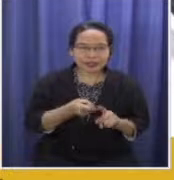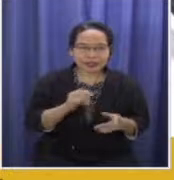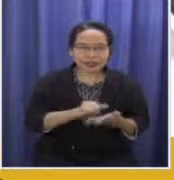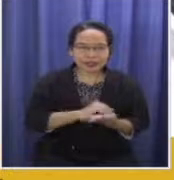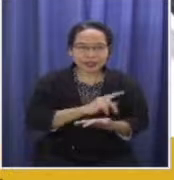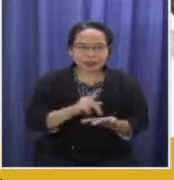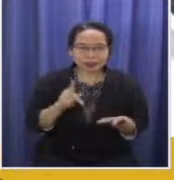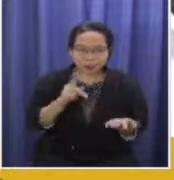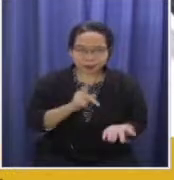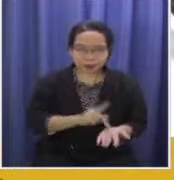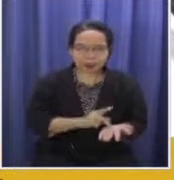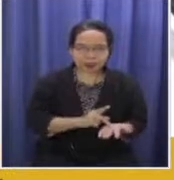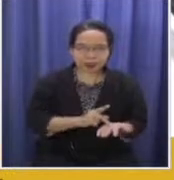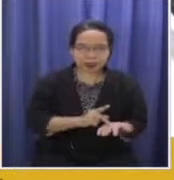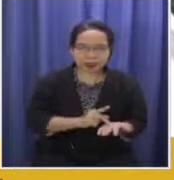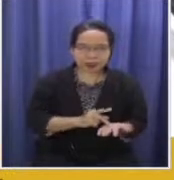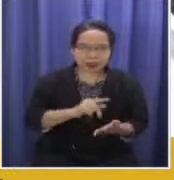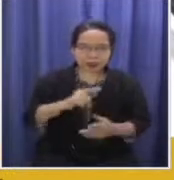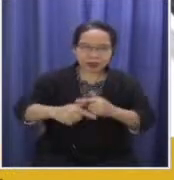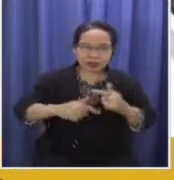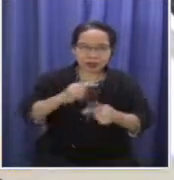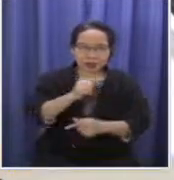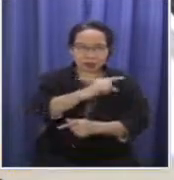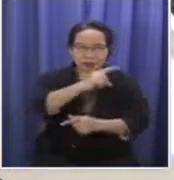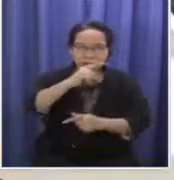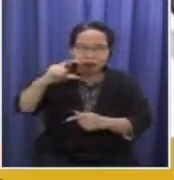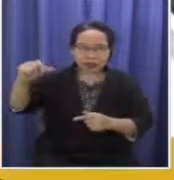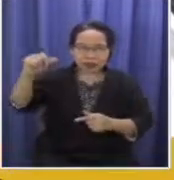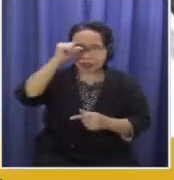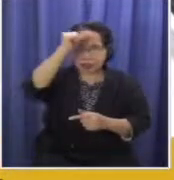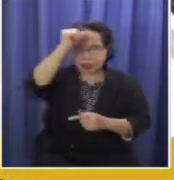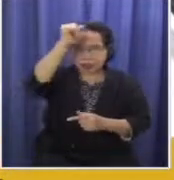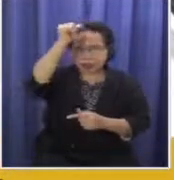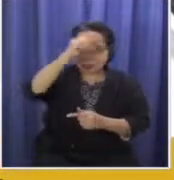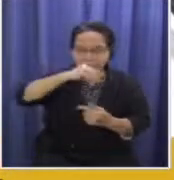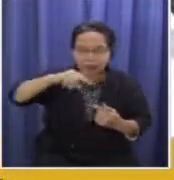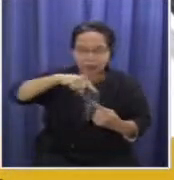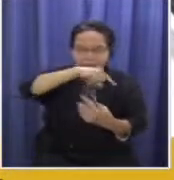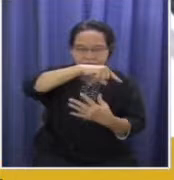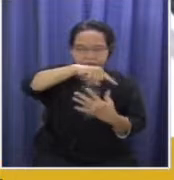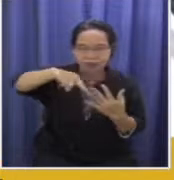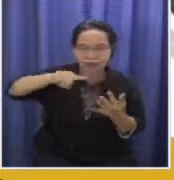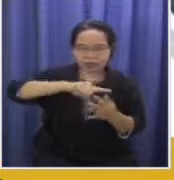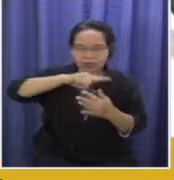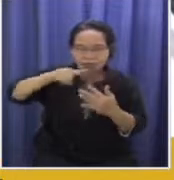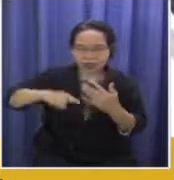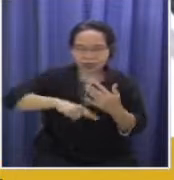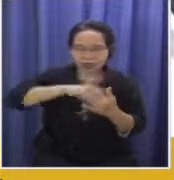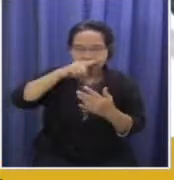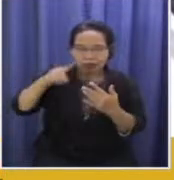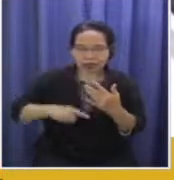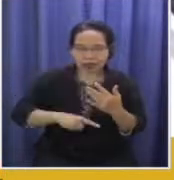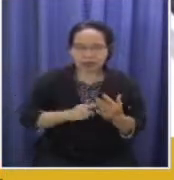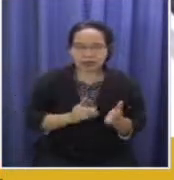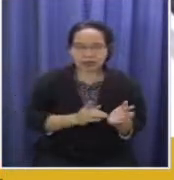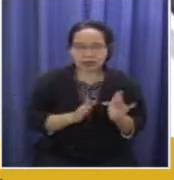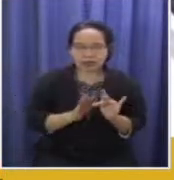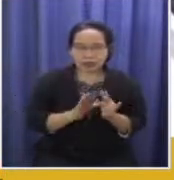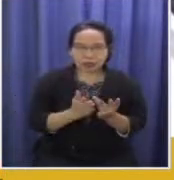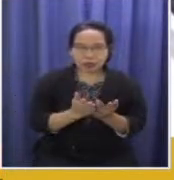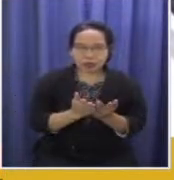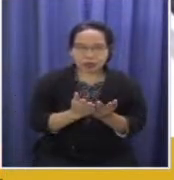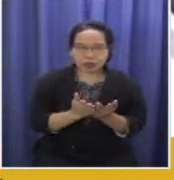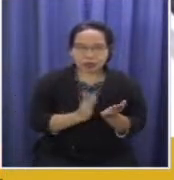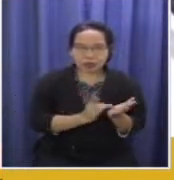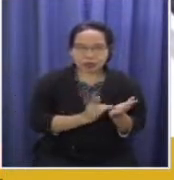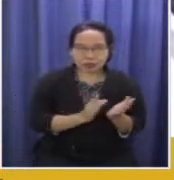part of the globe, Nepal, India, Sri Lanka. Welcome to our Bible exposition, and we hope